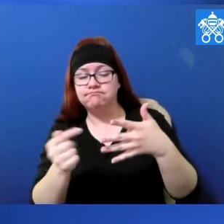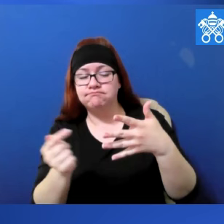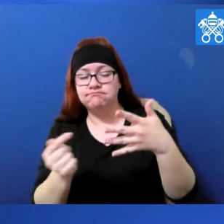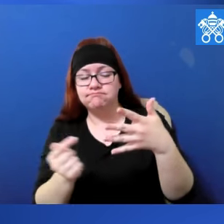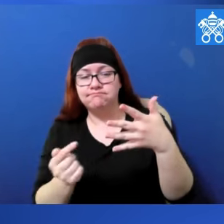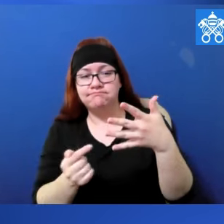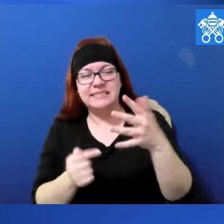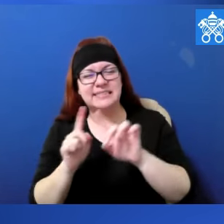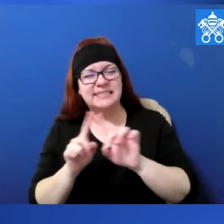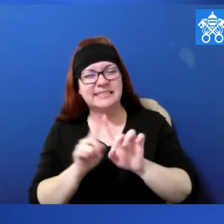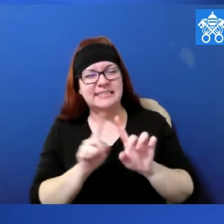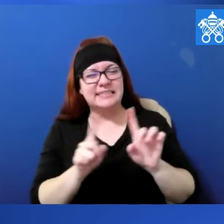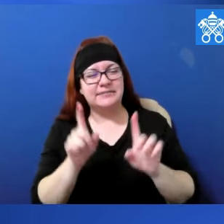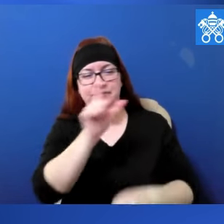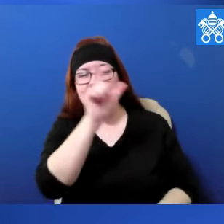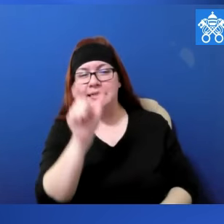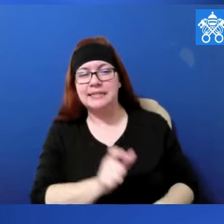Bagnara, Calabra,